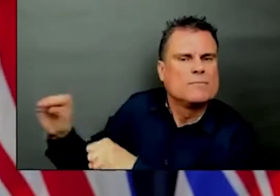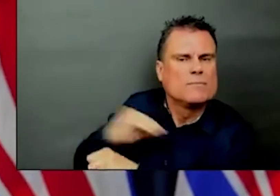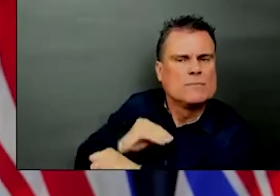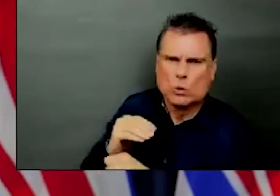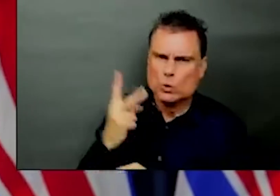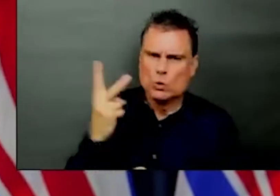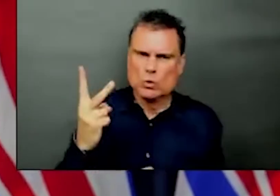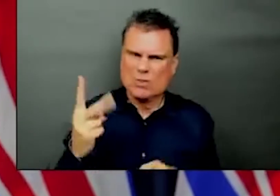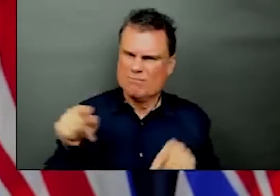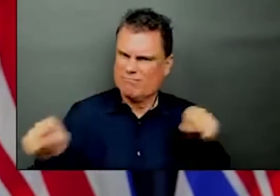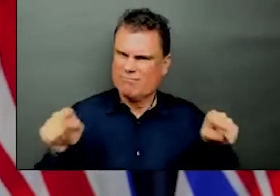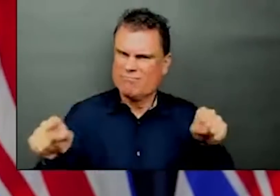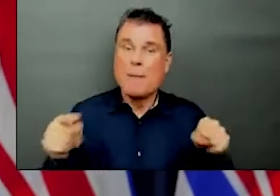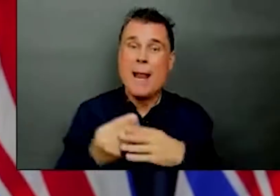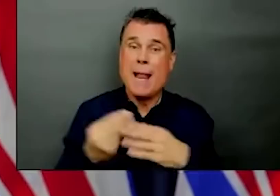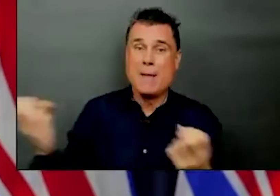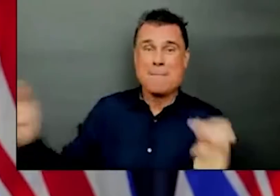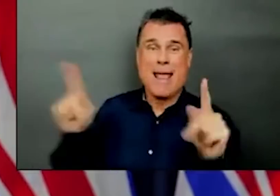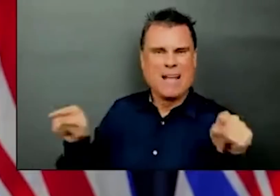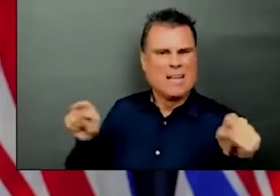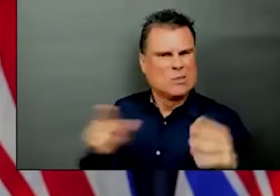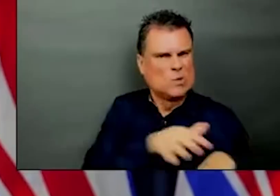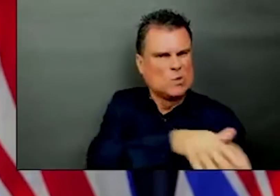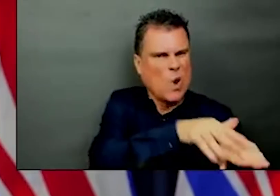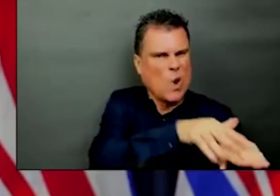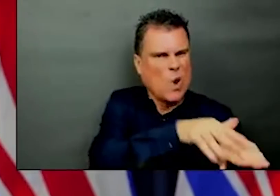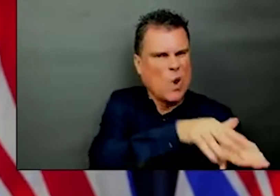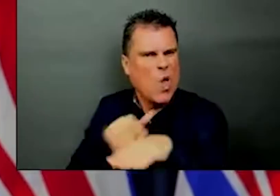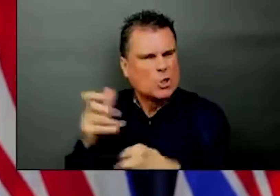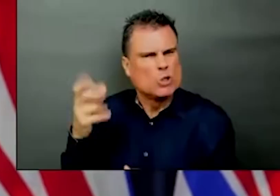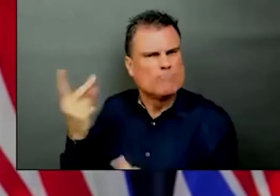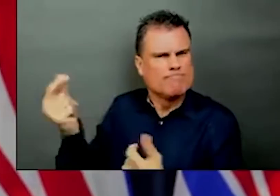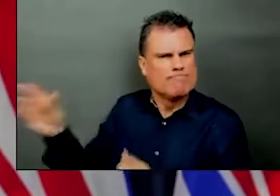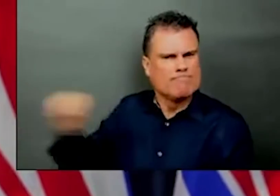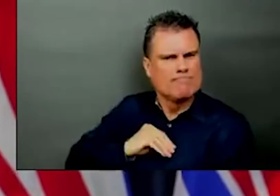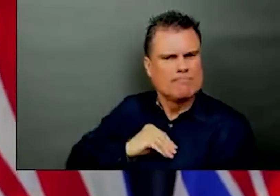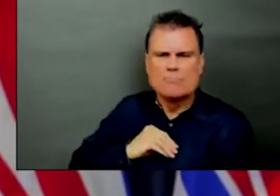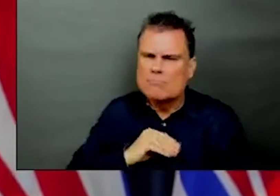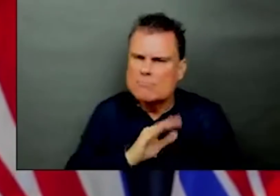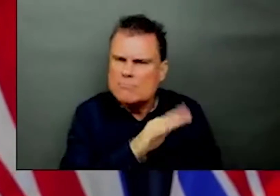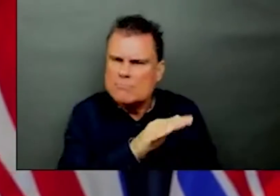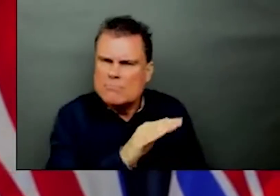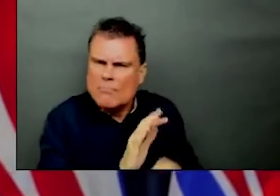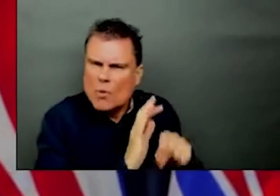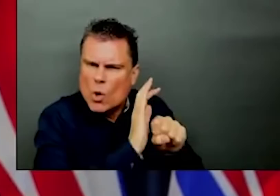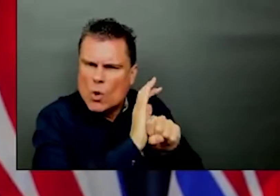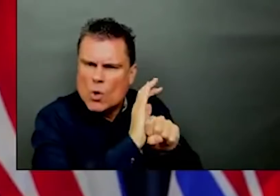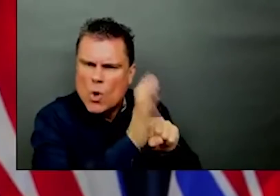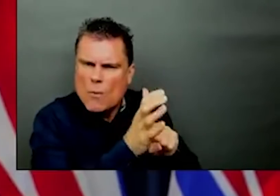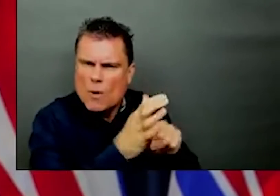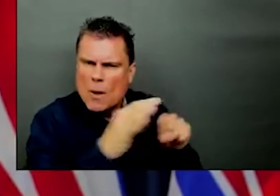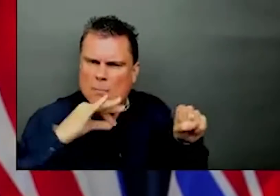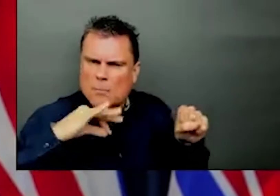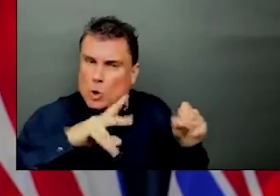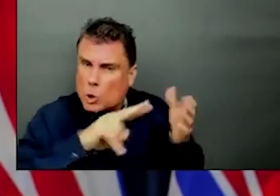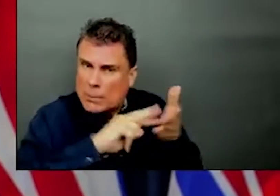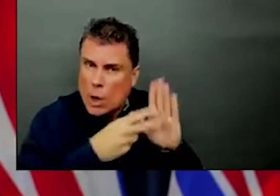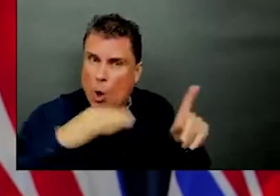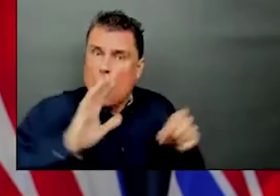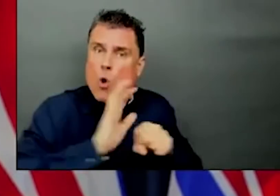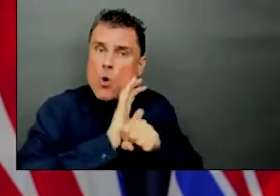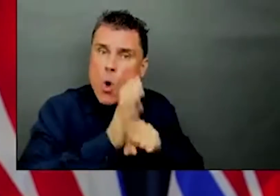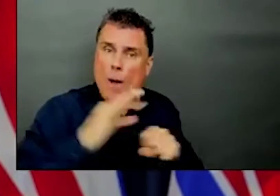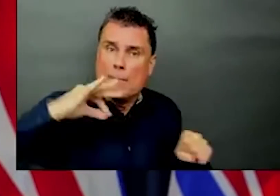COVID benefits as opposed to pandemic pay? I know you've asked a dozen questions, Richard, but maybe you could clarify that last one. Are you talking